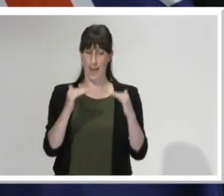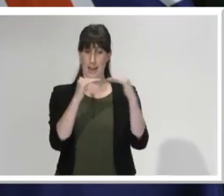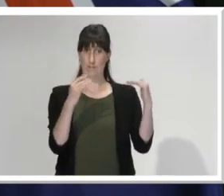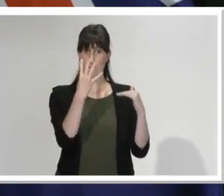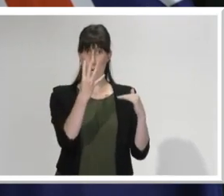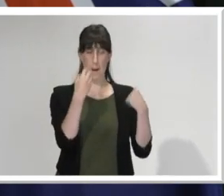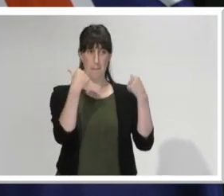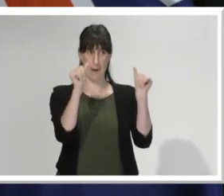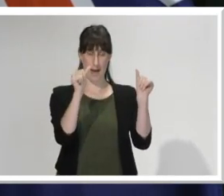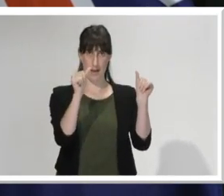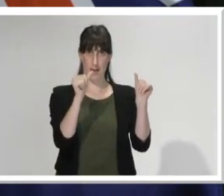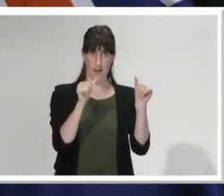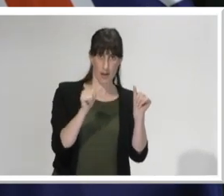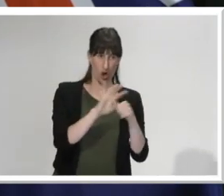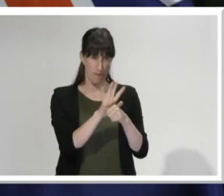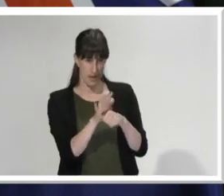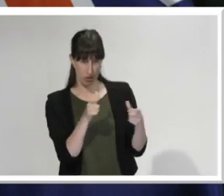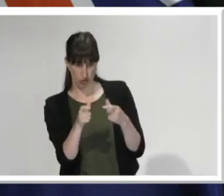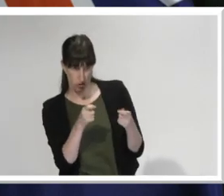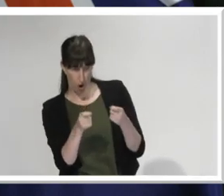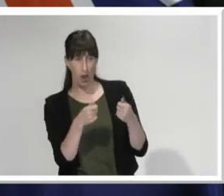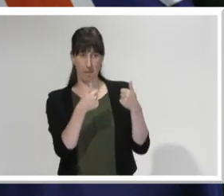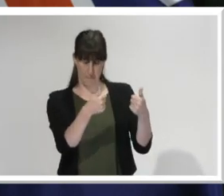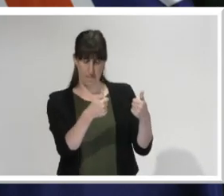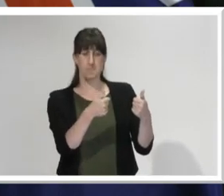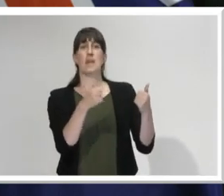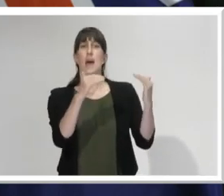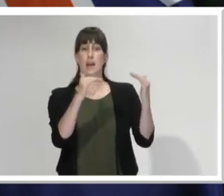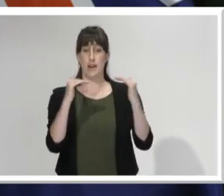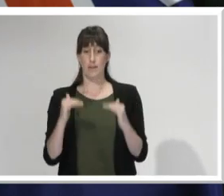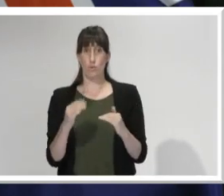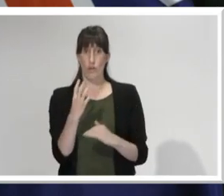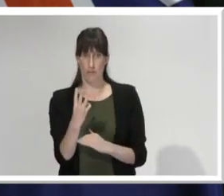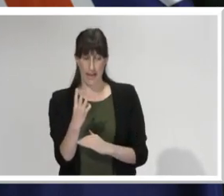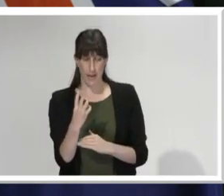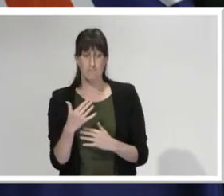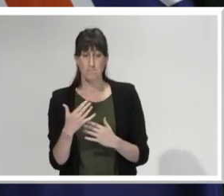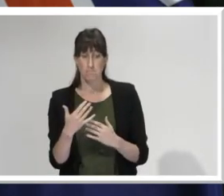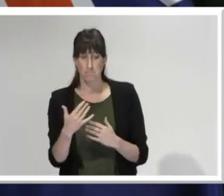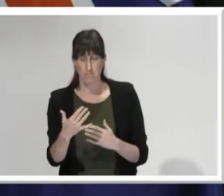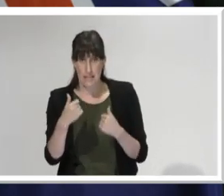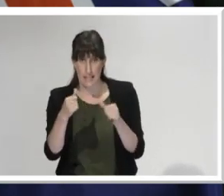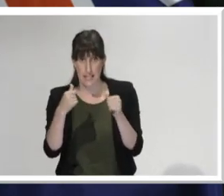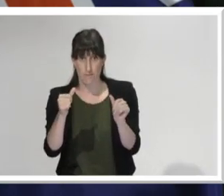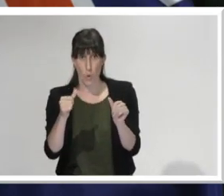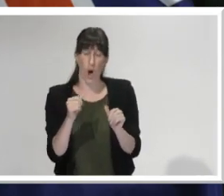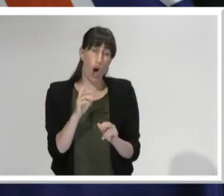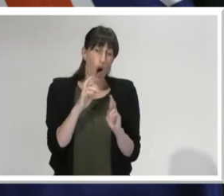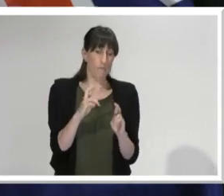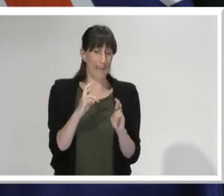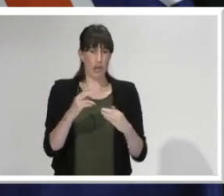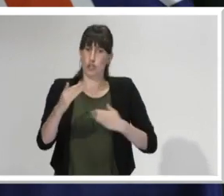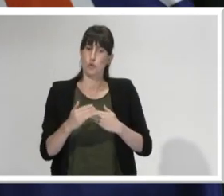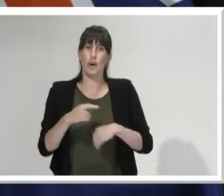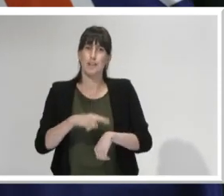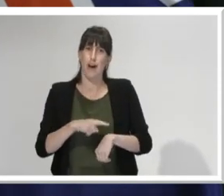down through level 3 and we continue to see success, of course we would hope to do that in shorter periods of time. I think